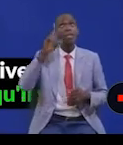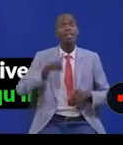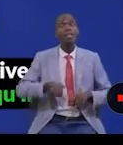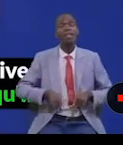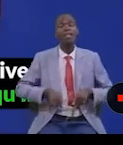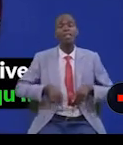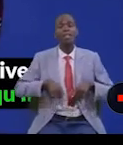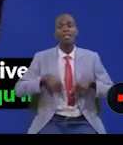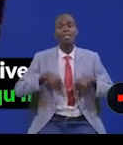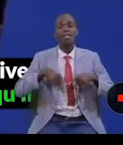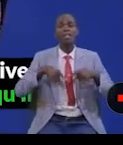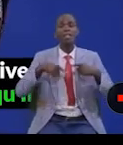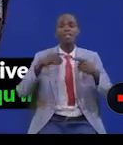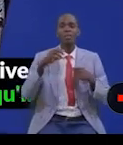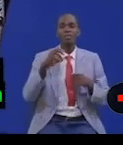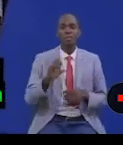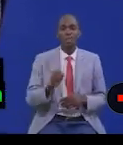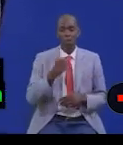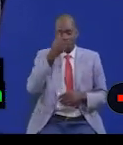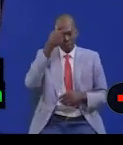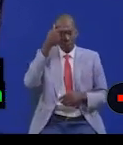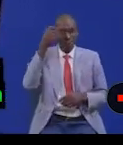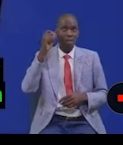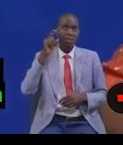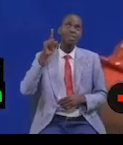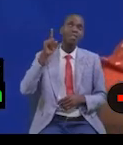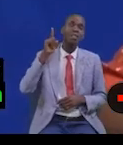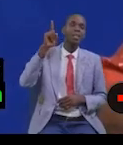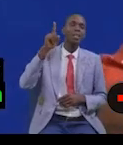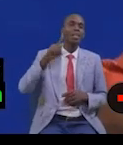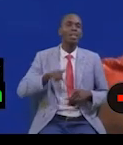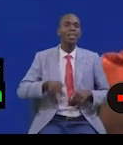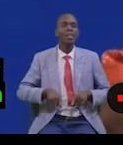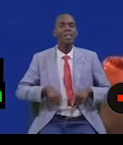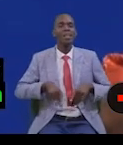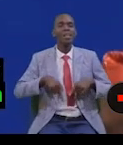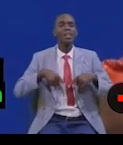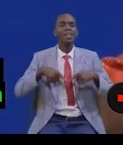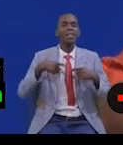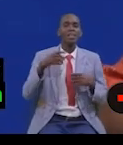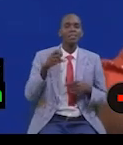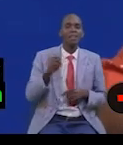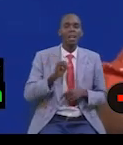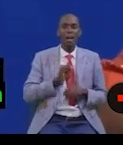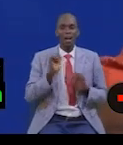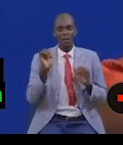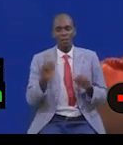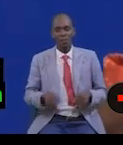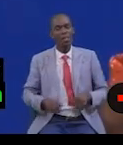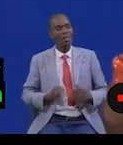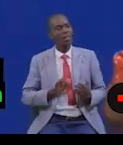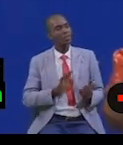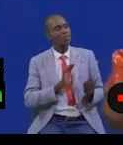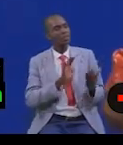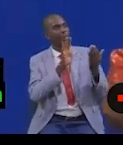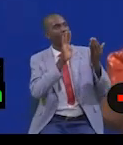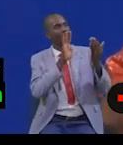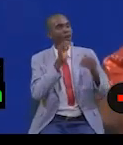he lives. Because he lives, I can